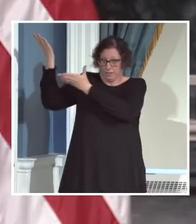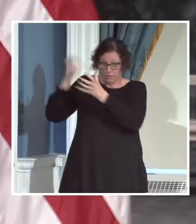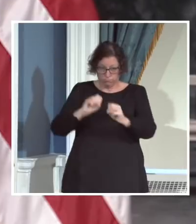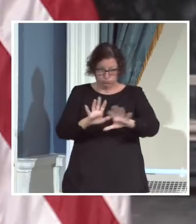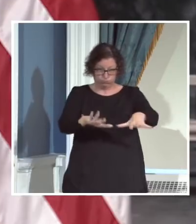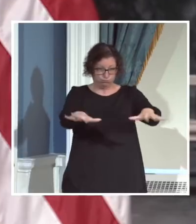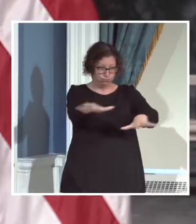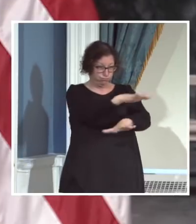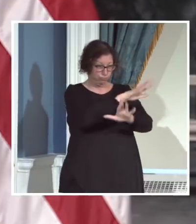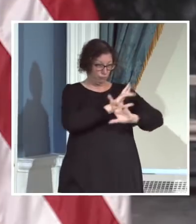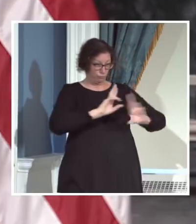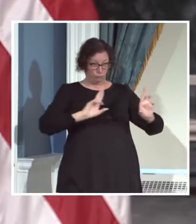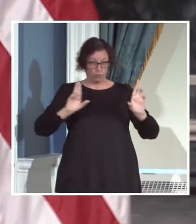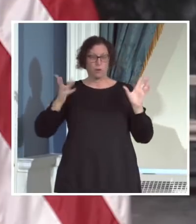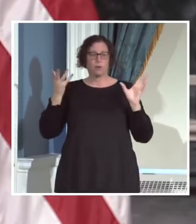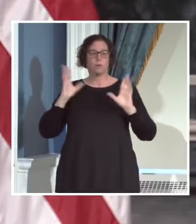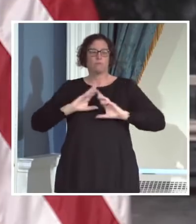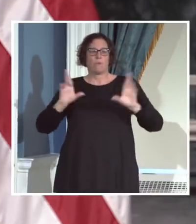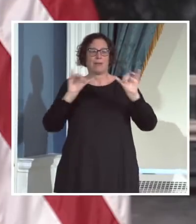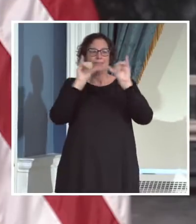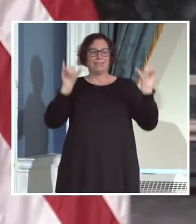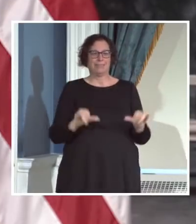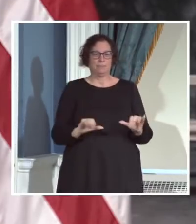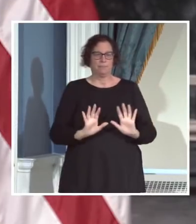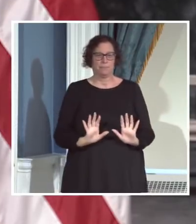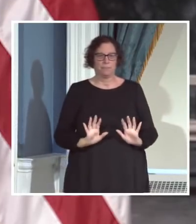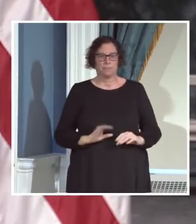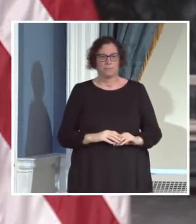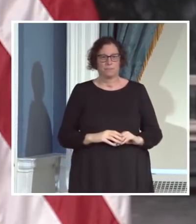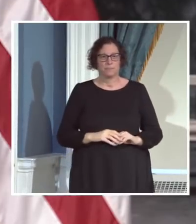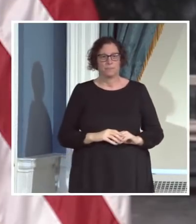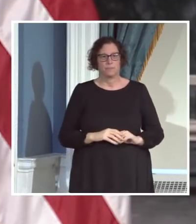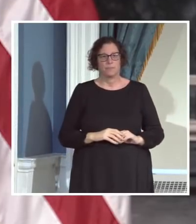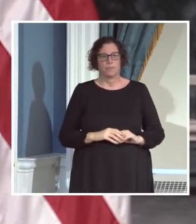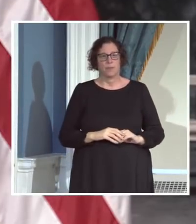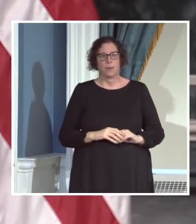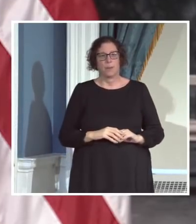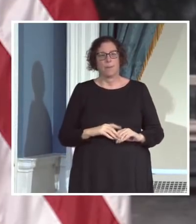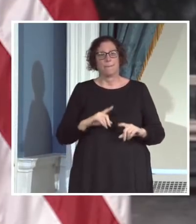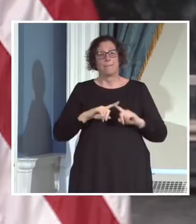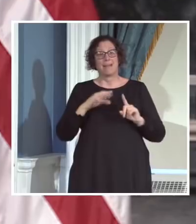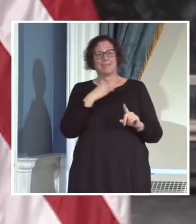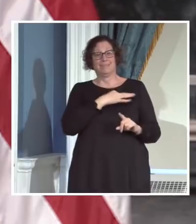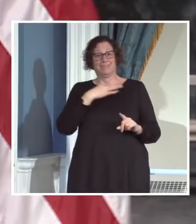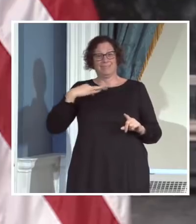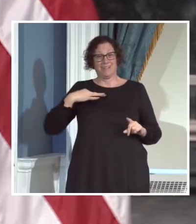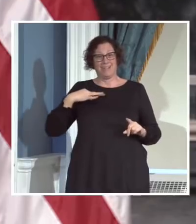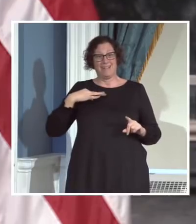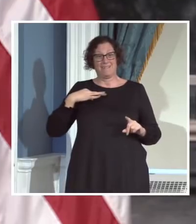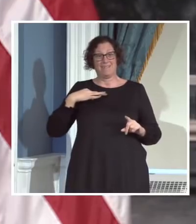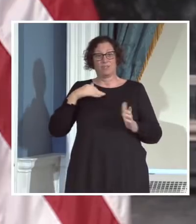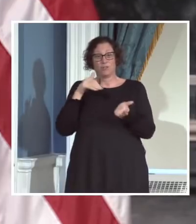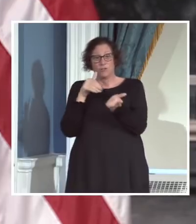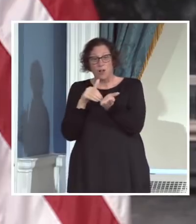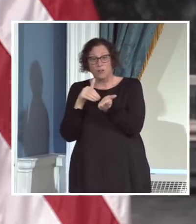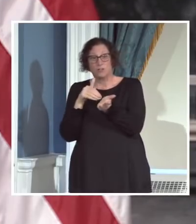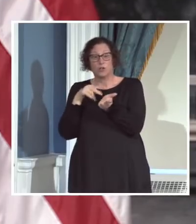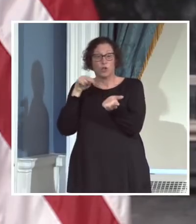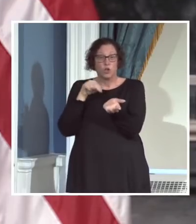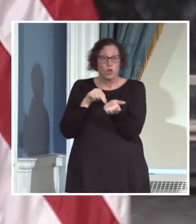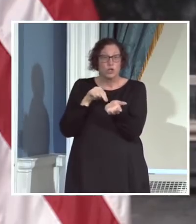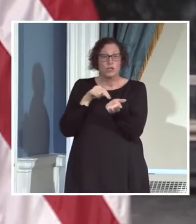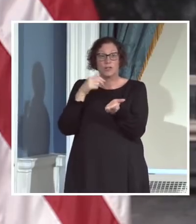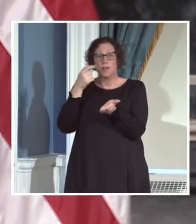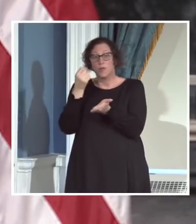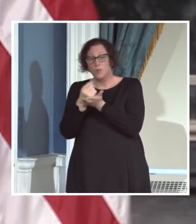them on later. You talk about personnel, endless need for personnel, with a lot of people, unfortunately, out for a